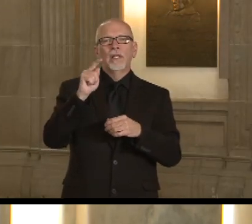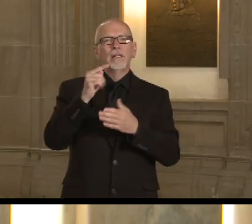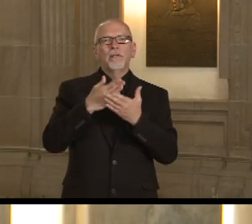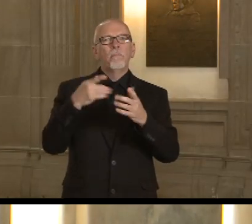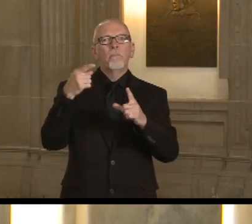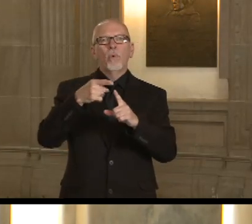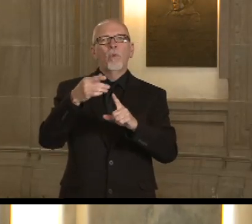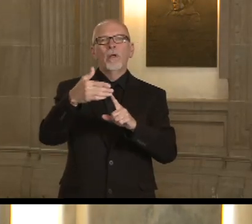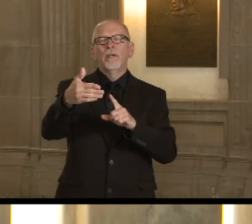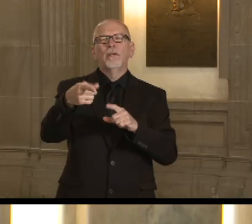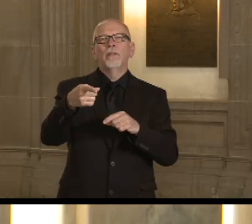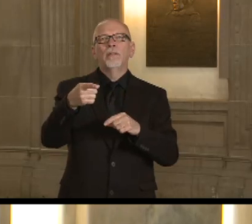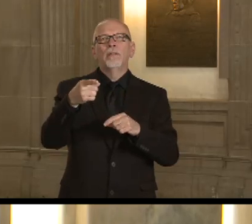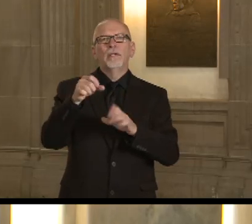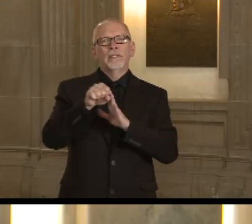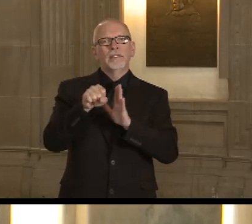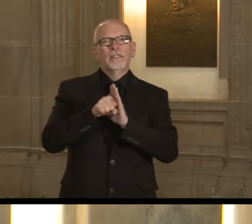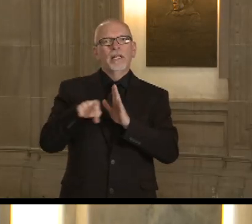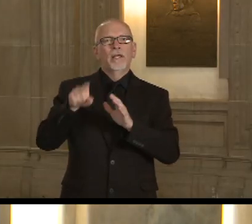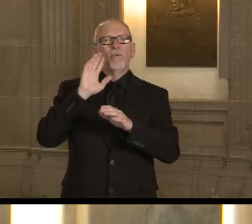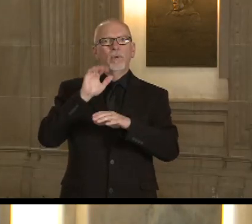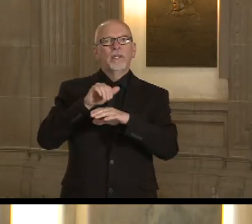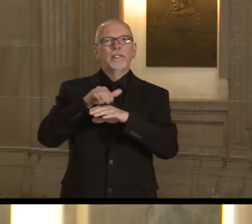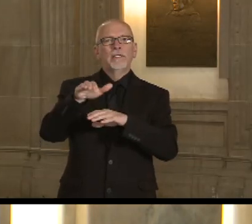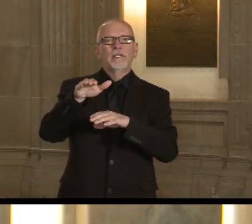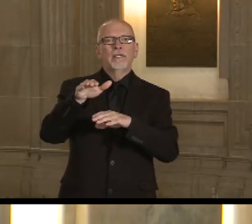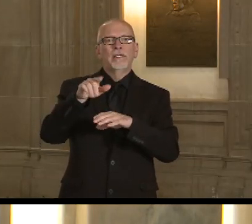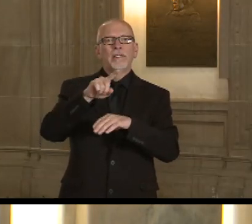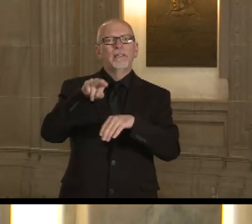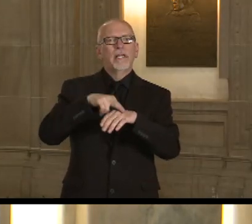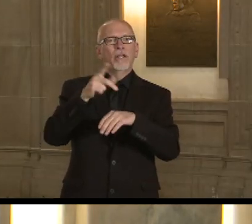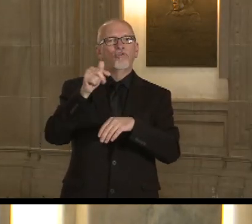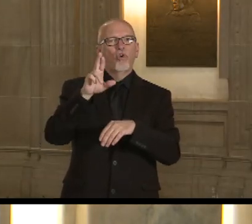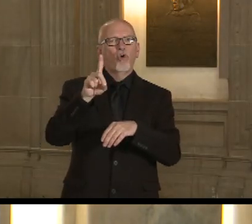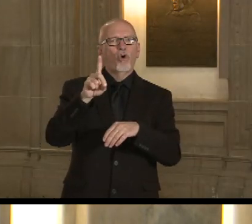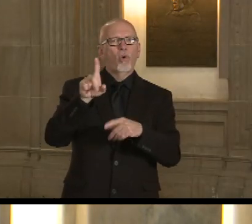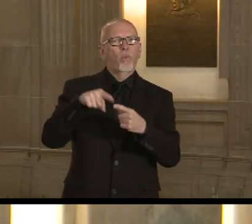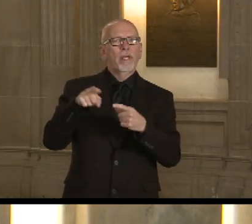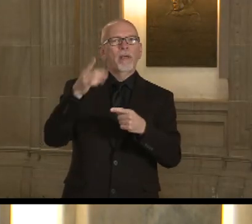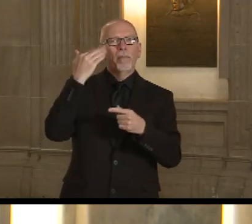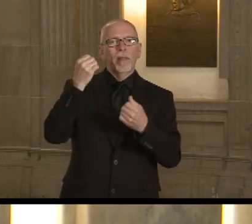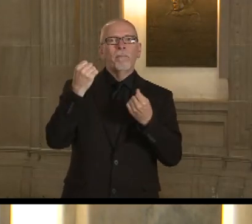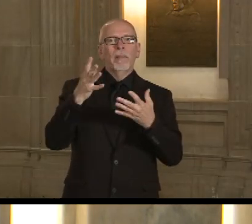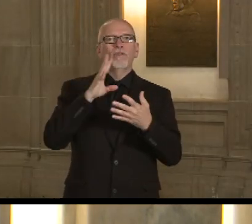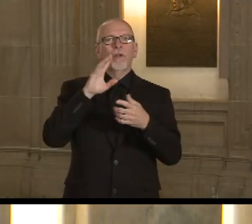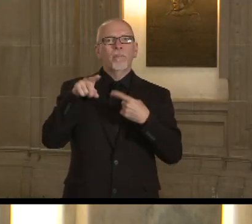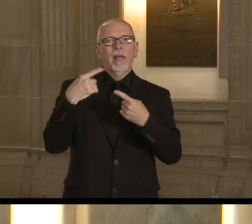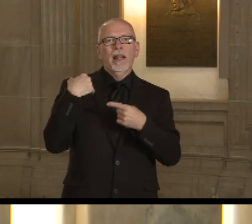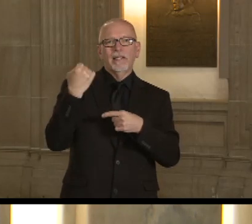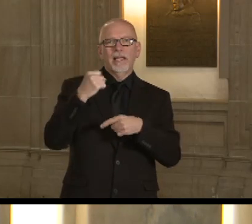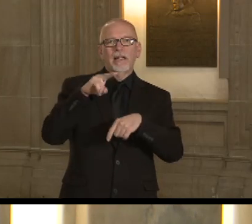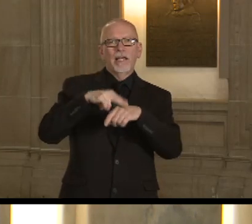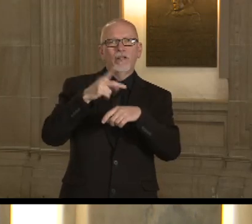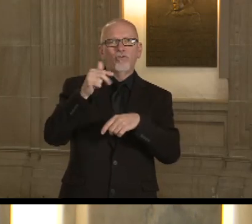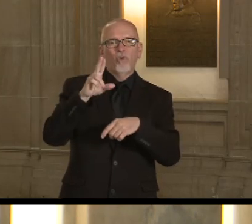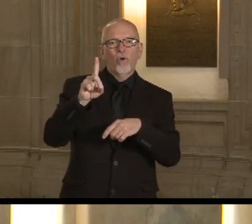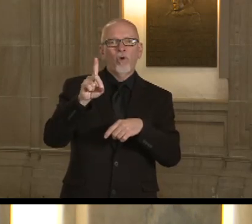point does the state send in the National Guard? Because there was a lot of talk about Saturday night about the National